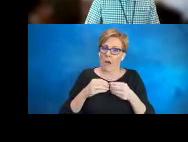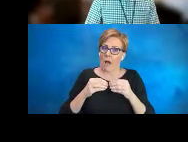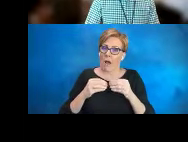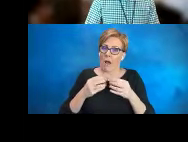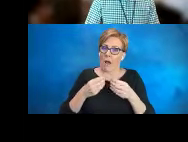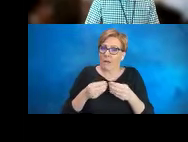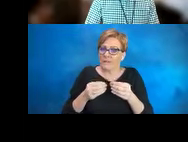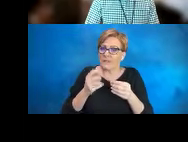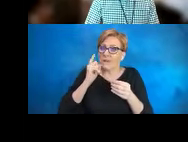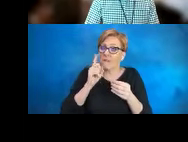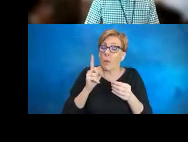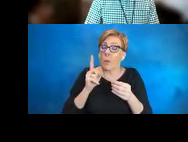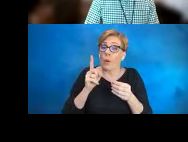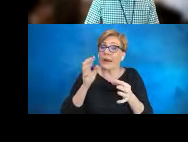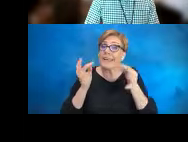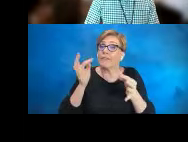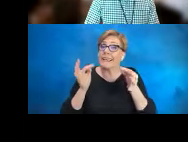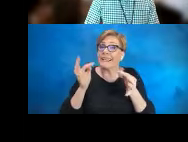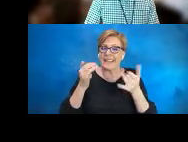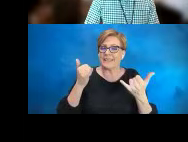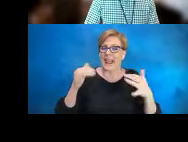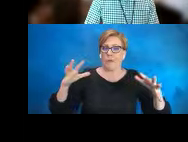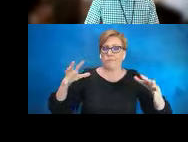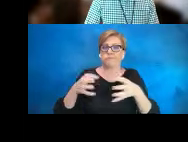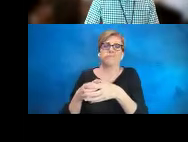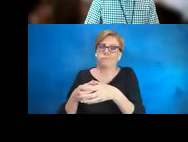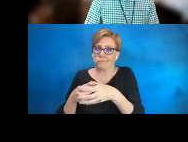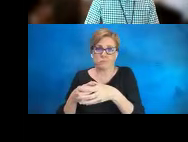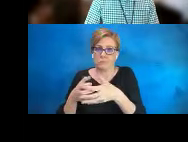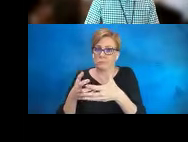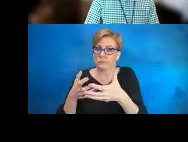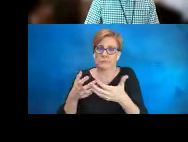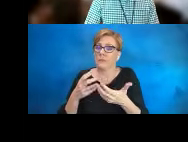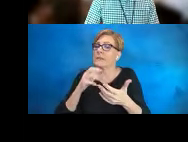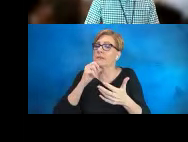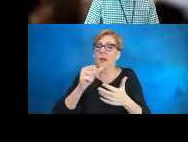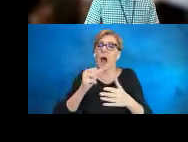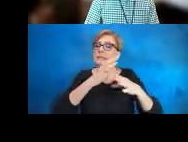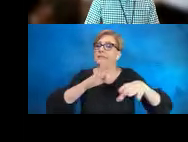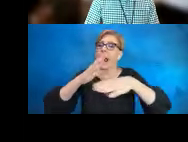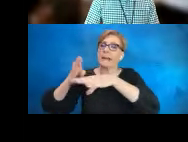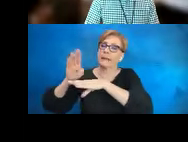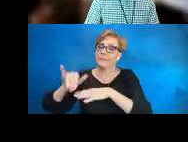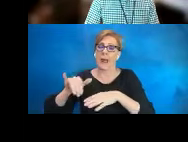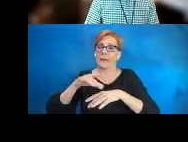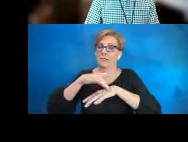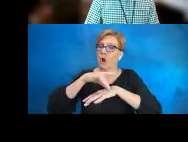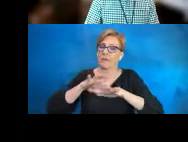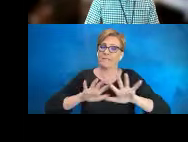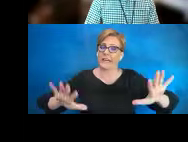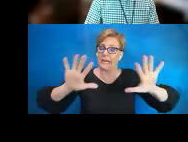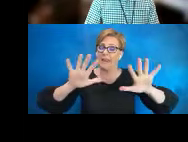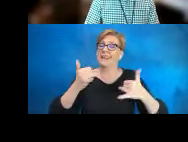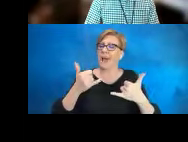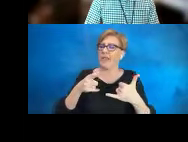that have been flattened quite a bit. They no longer are geographic, and so now they have what they're calling the head of hearing